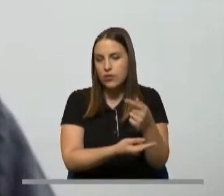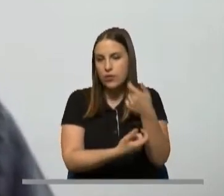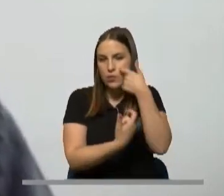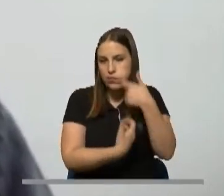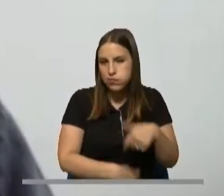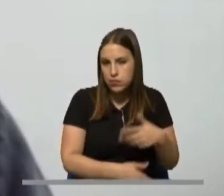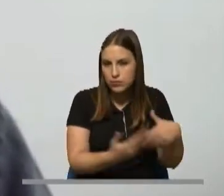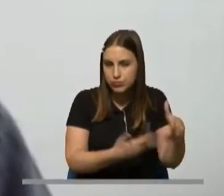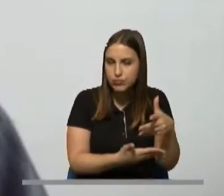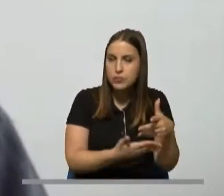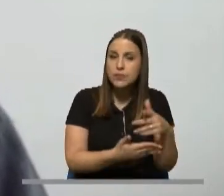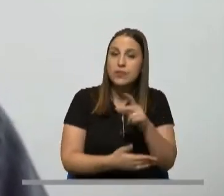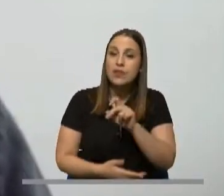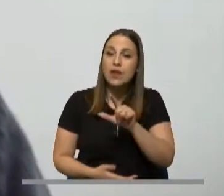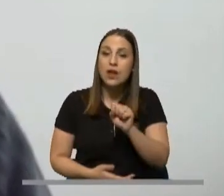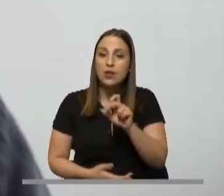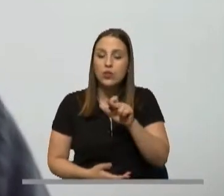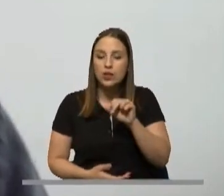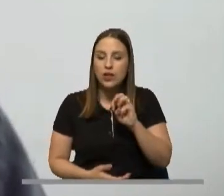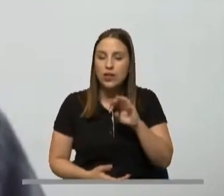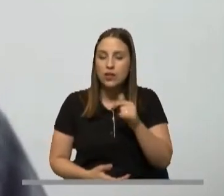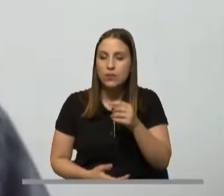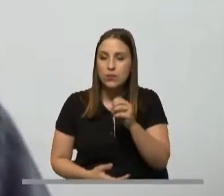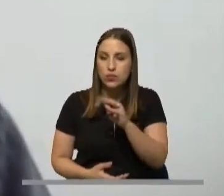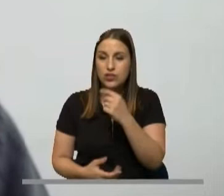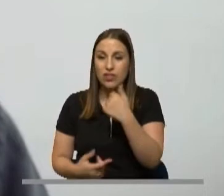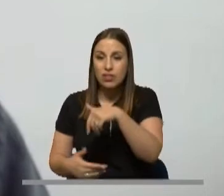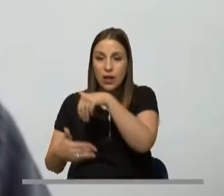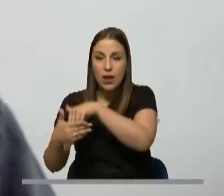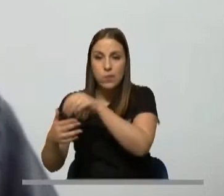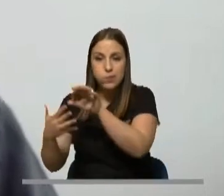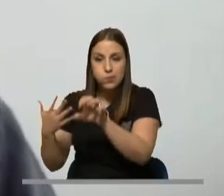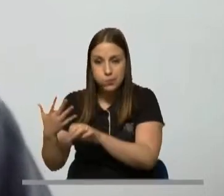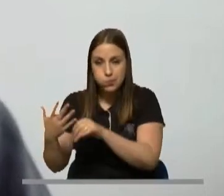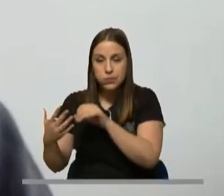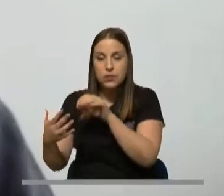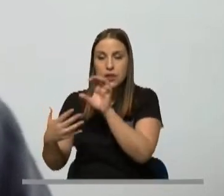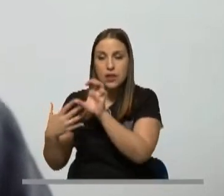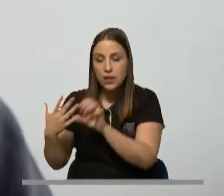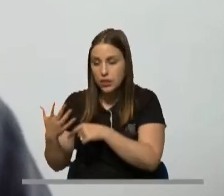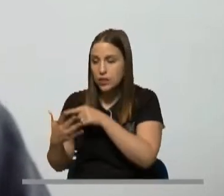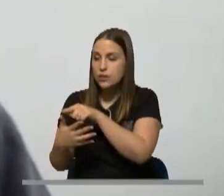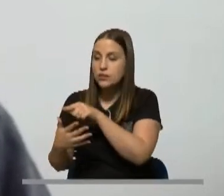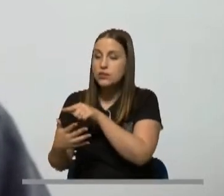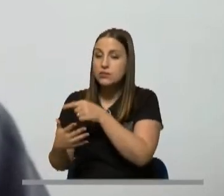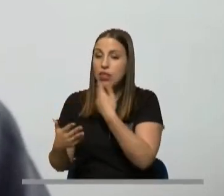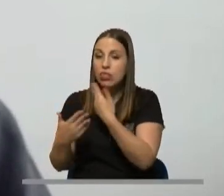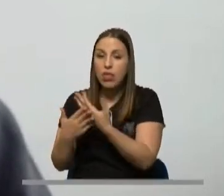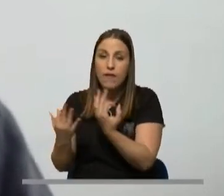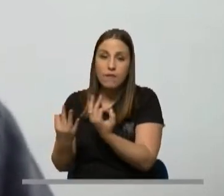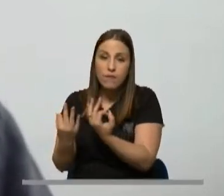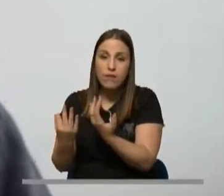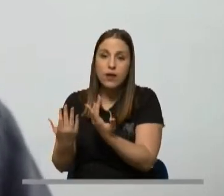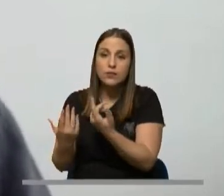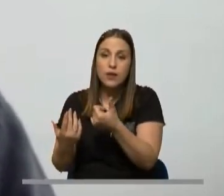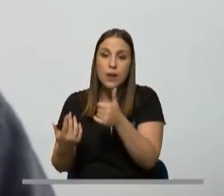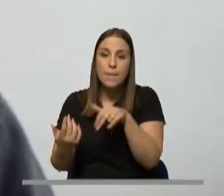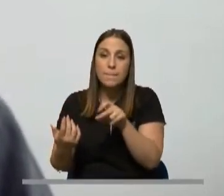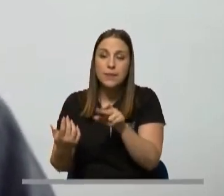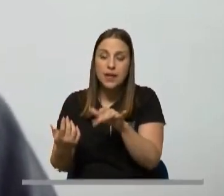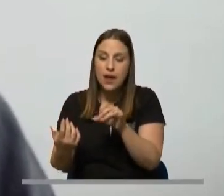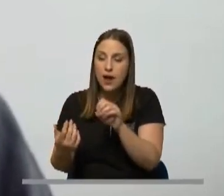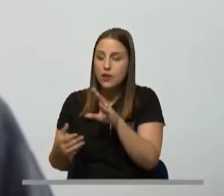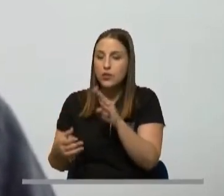When algorithms work with categories of likelihood, they end up surrendering to binary